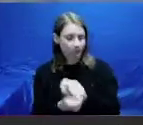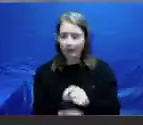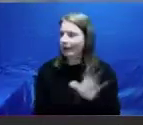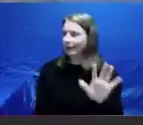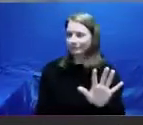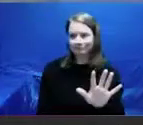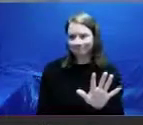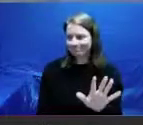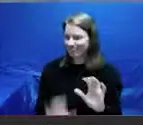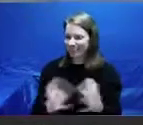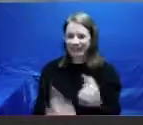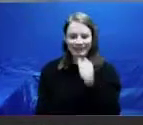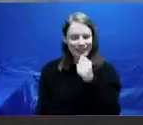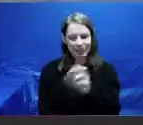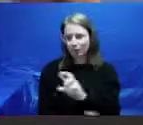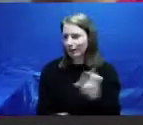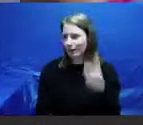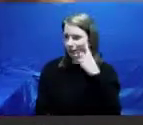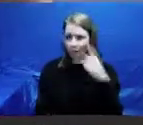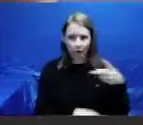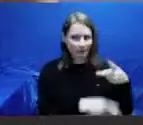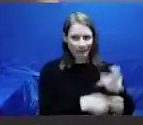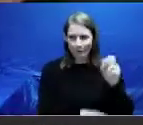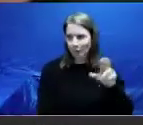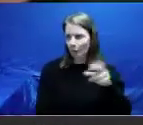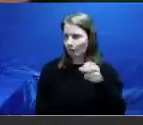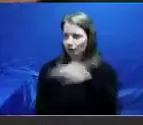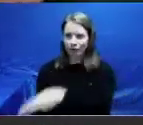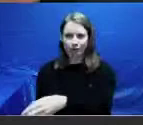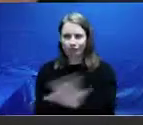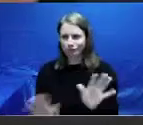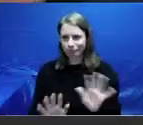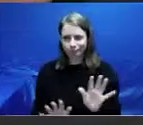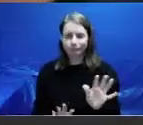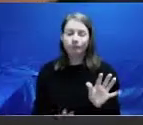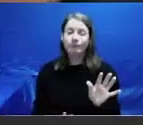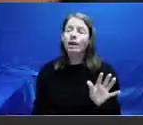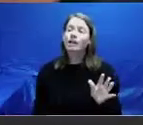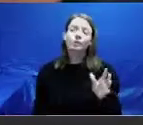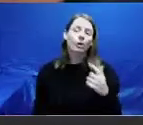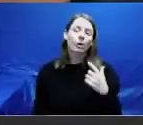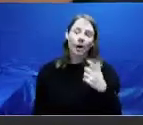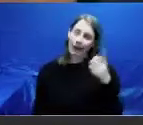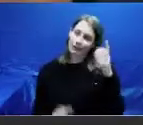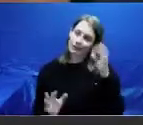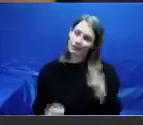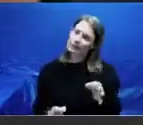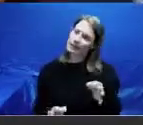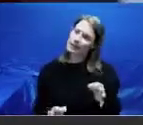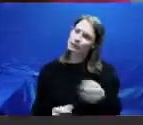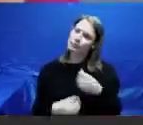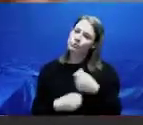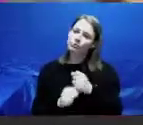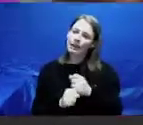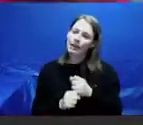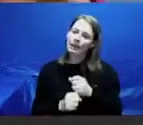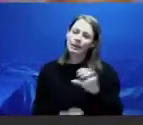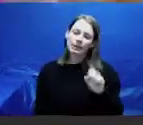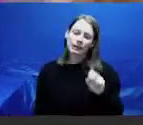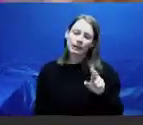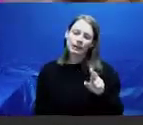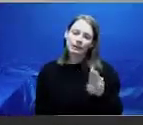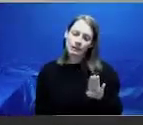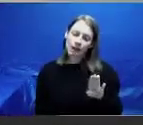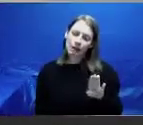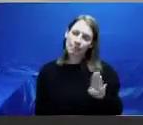ready to do that. And then go back and look, can we do subheads to the paragraphs so the kids can kind of see, here's the big idea in